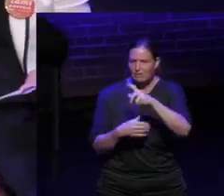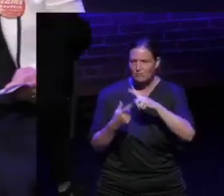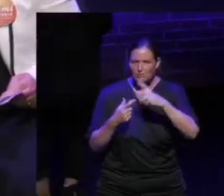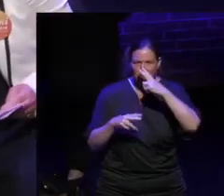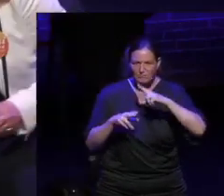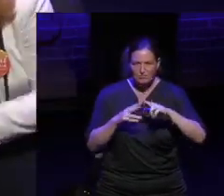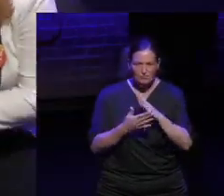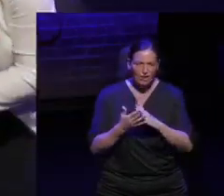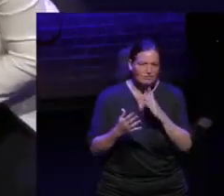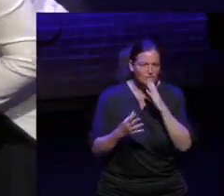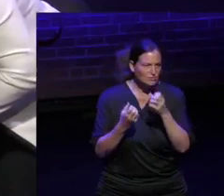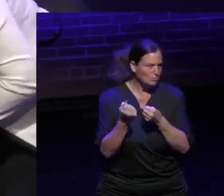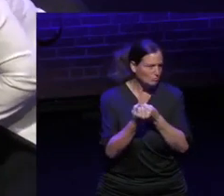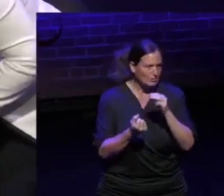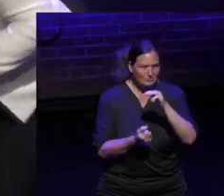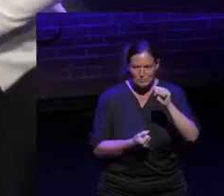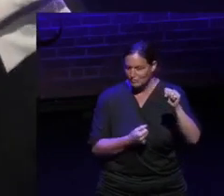in Massachusetts. So